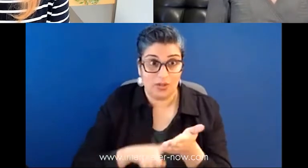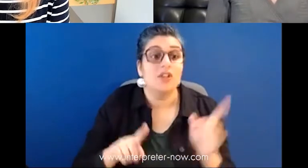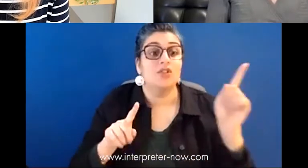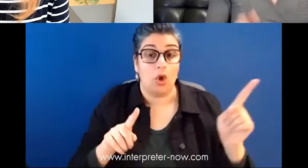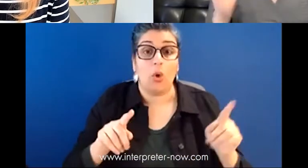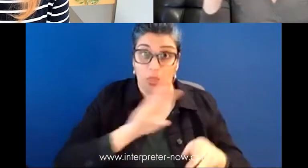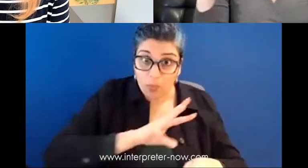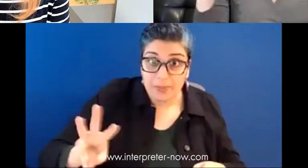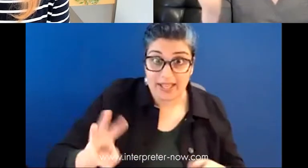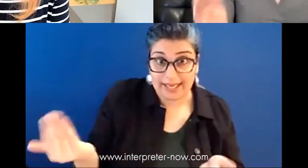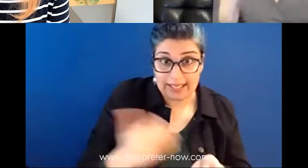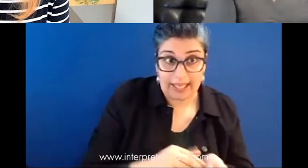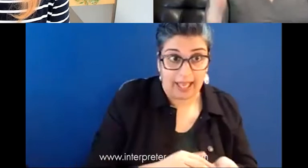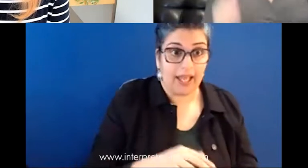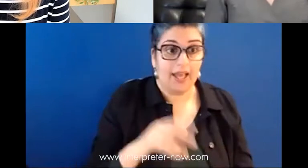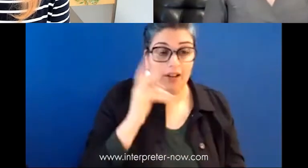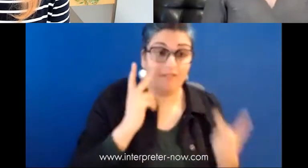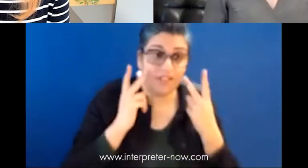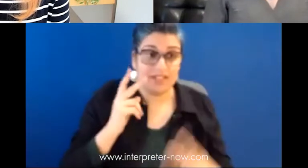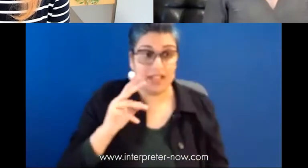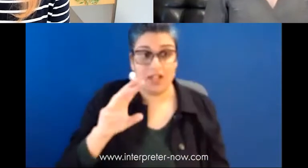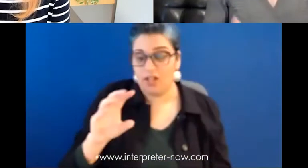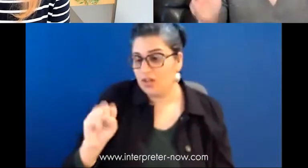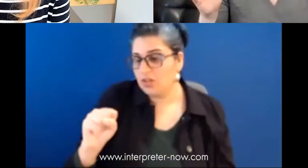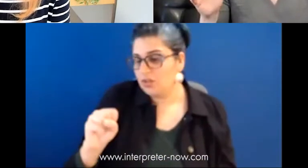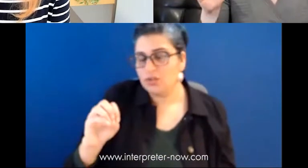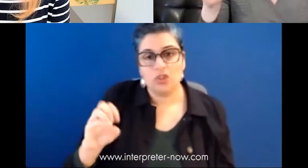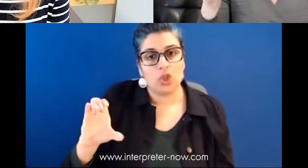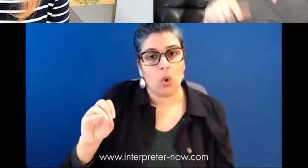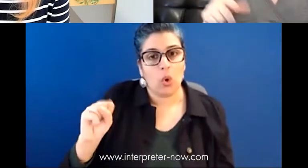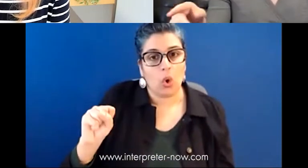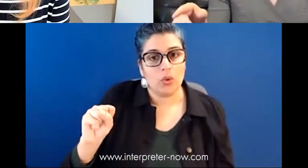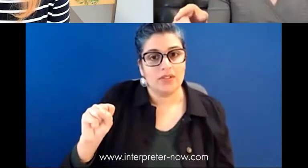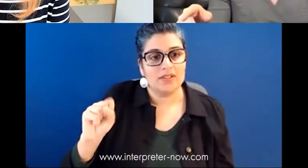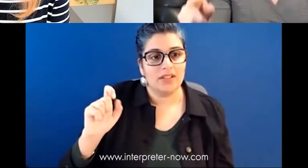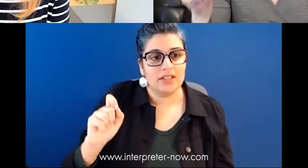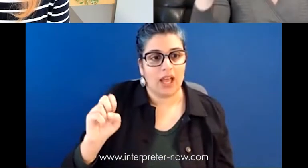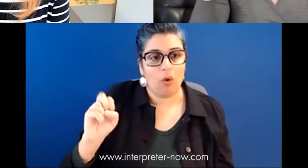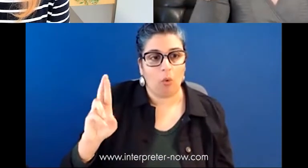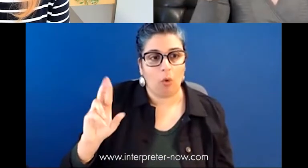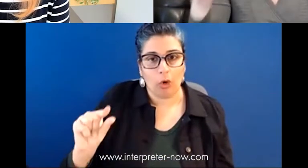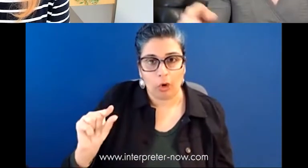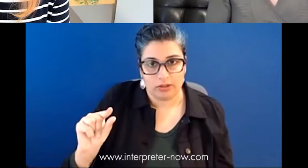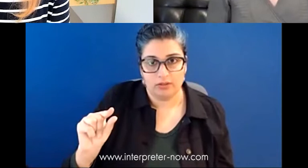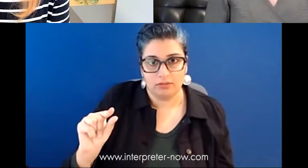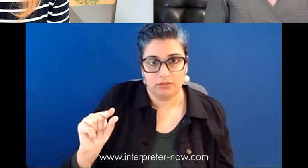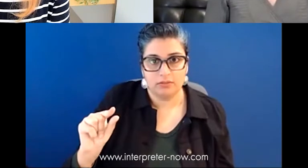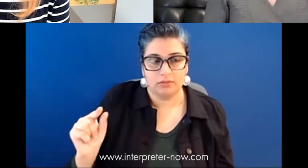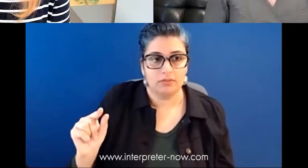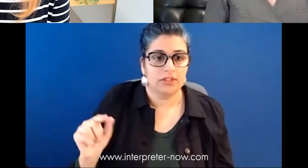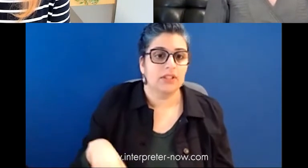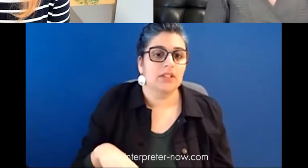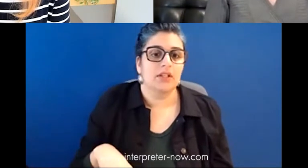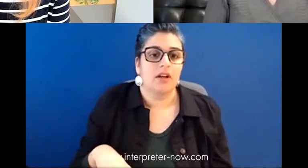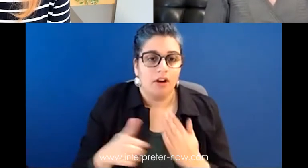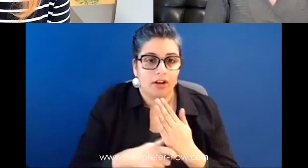and sign up for things if you're interested in doing that, and keep your eye open. Articles like Suspicious